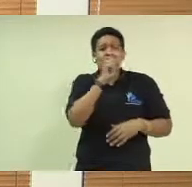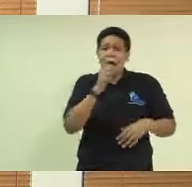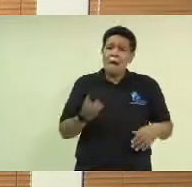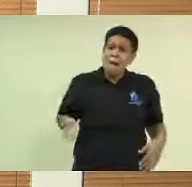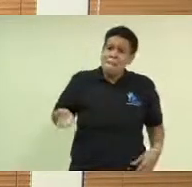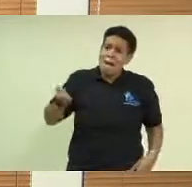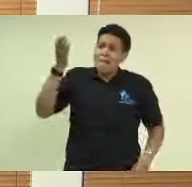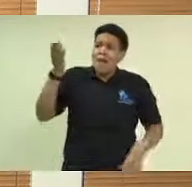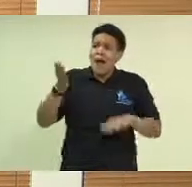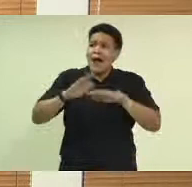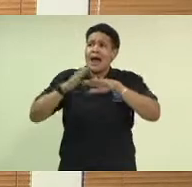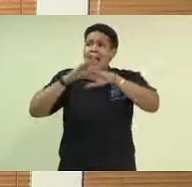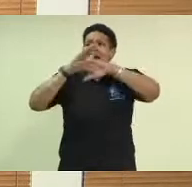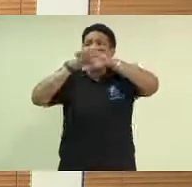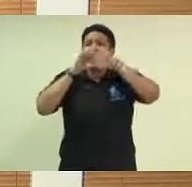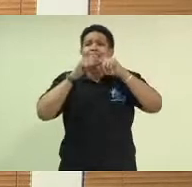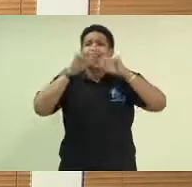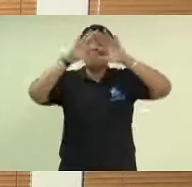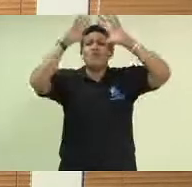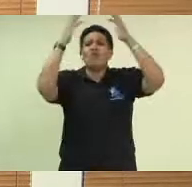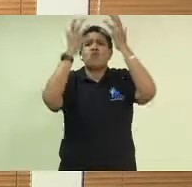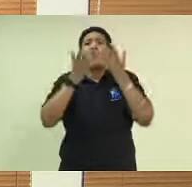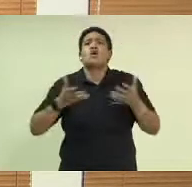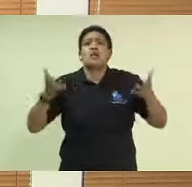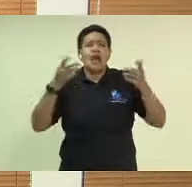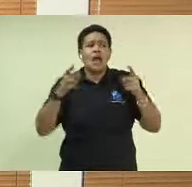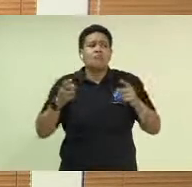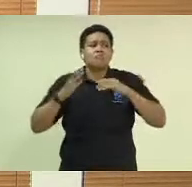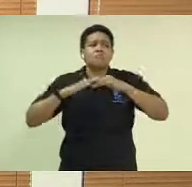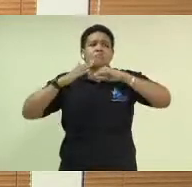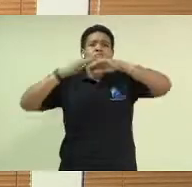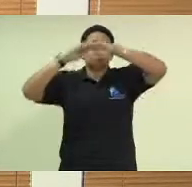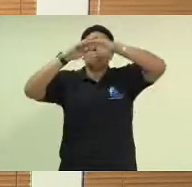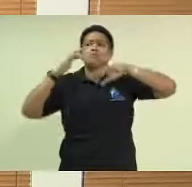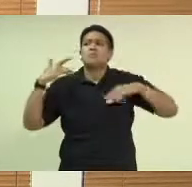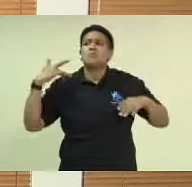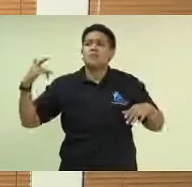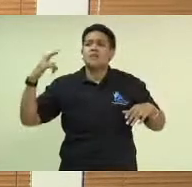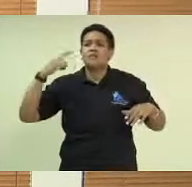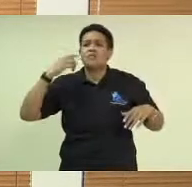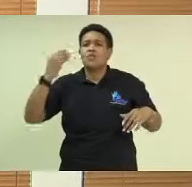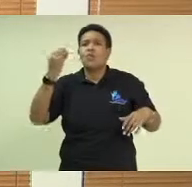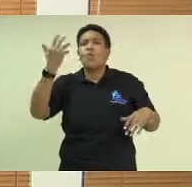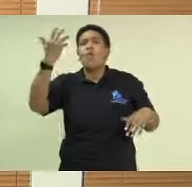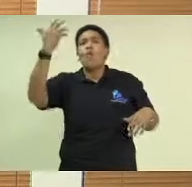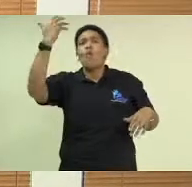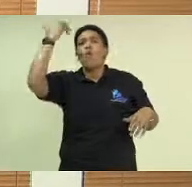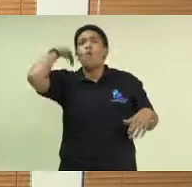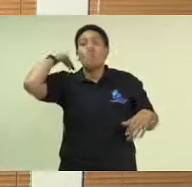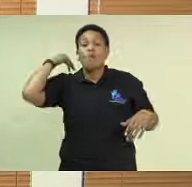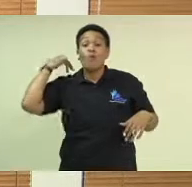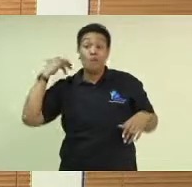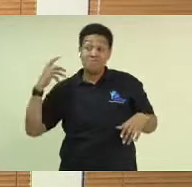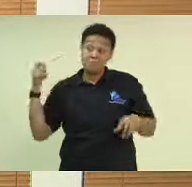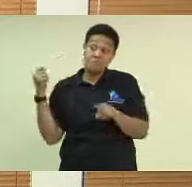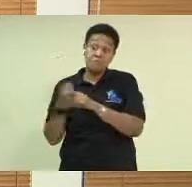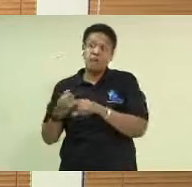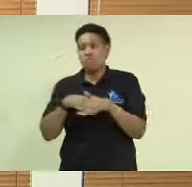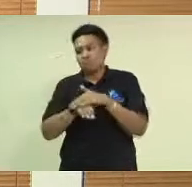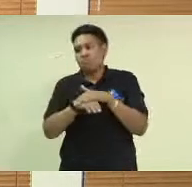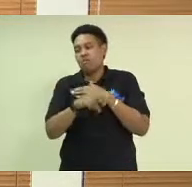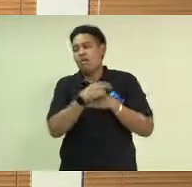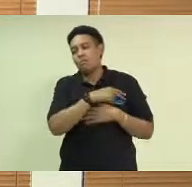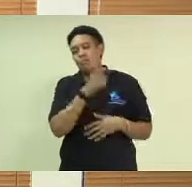taking place right across the world tend to be overwhelmingly those who are unvaccinated.